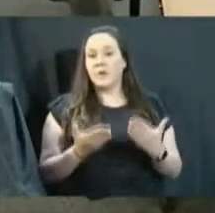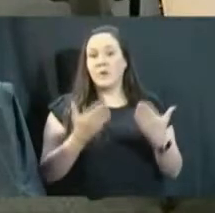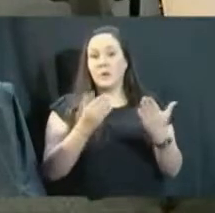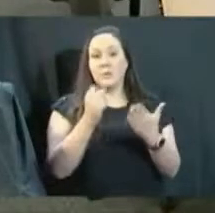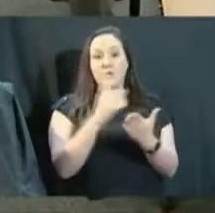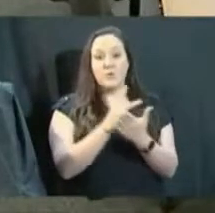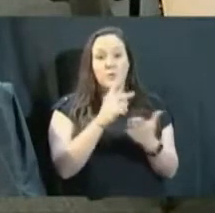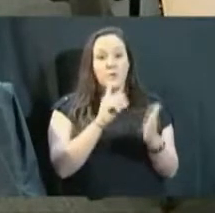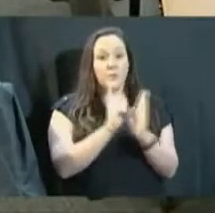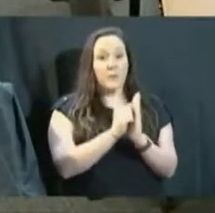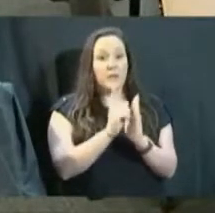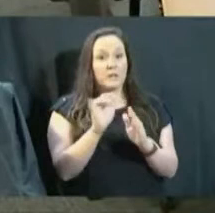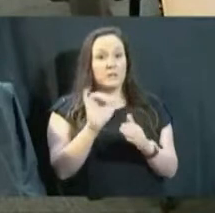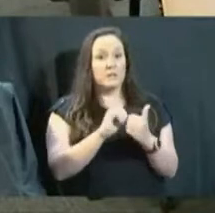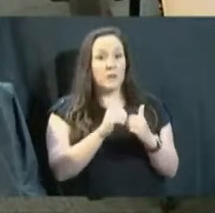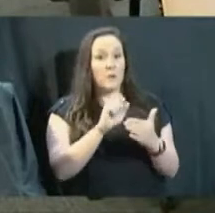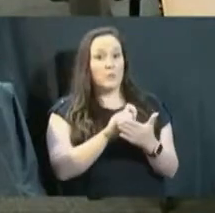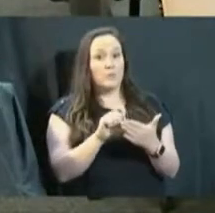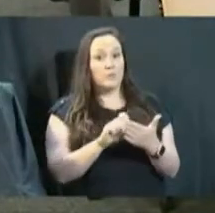the minutes is written.